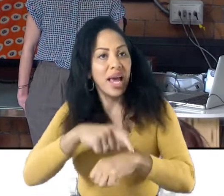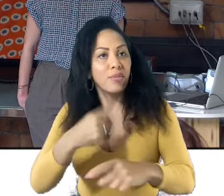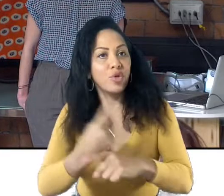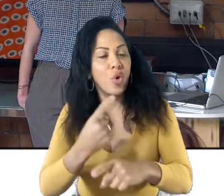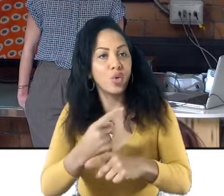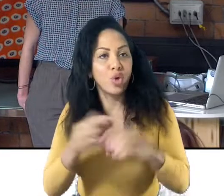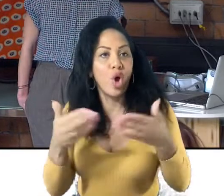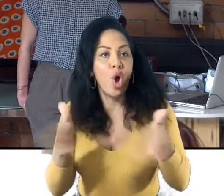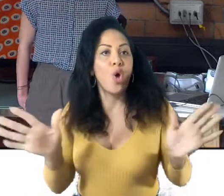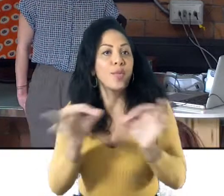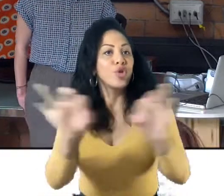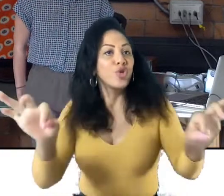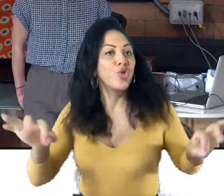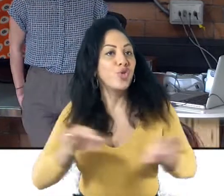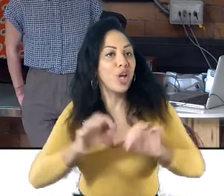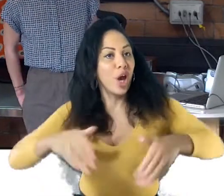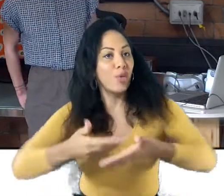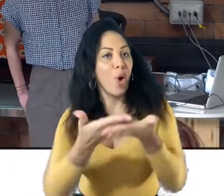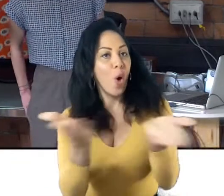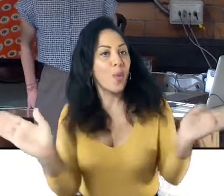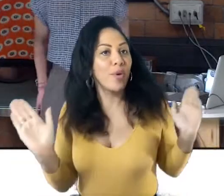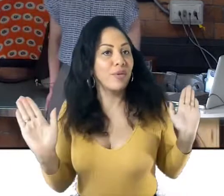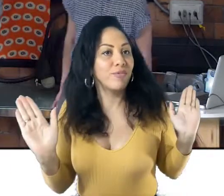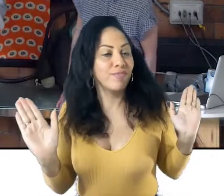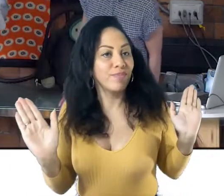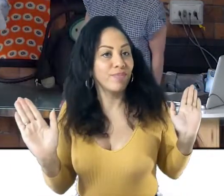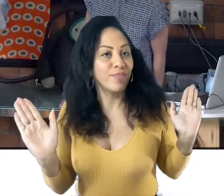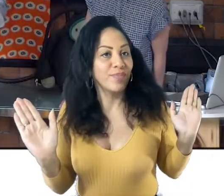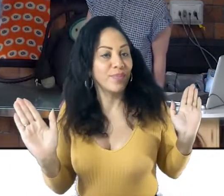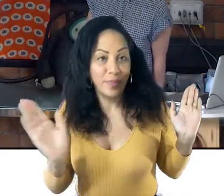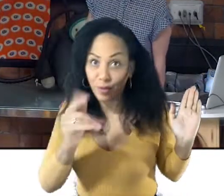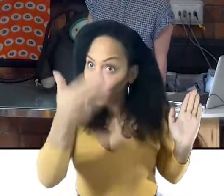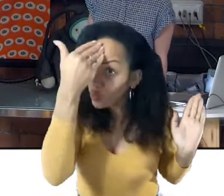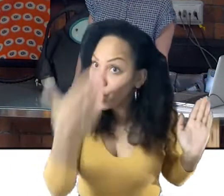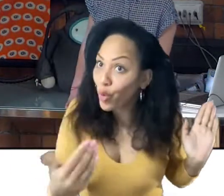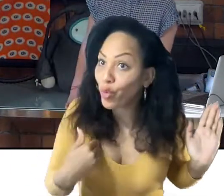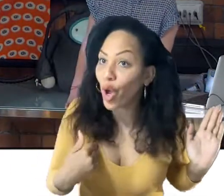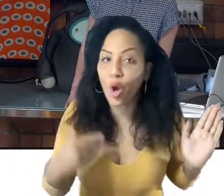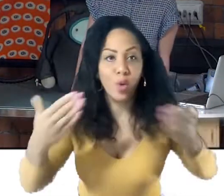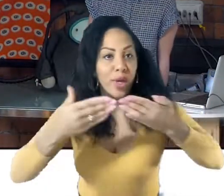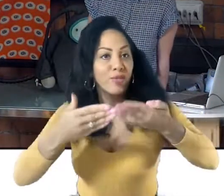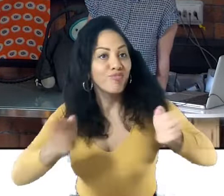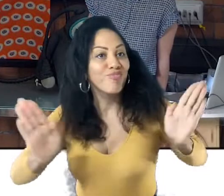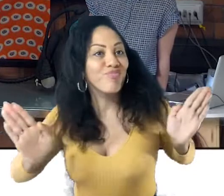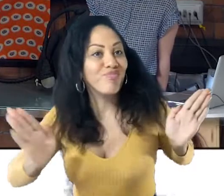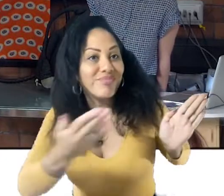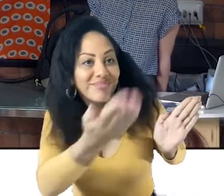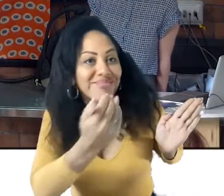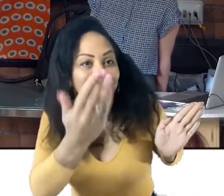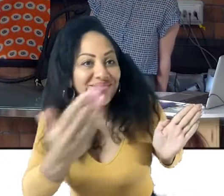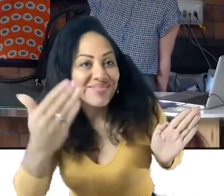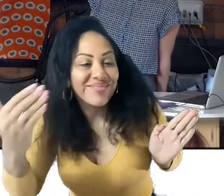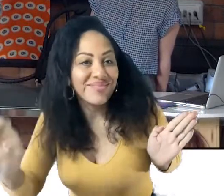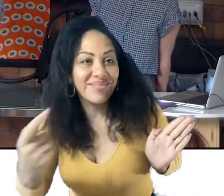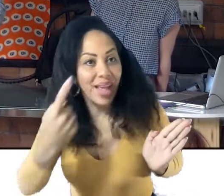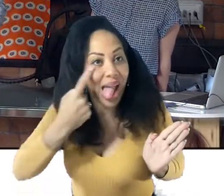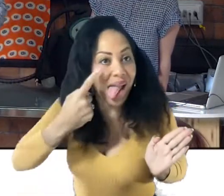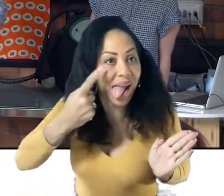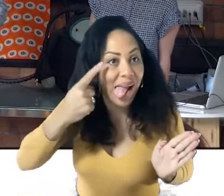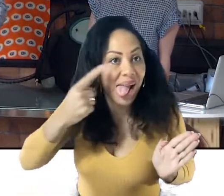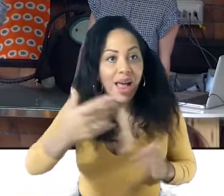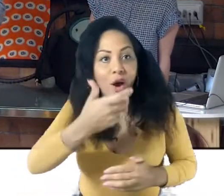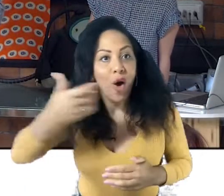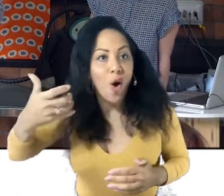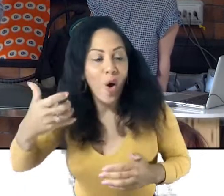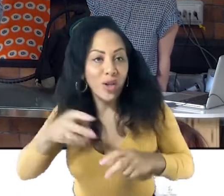Friday, for those of you who don't know the studio, we throw open the doors and offer you the chance to spend time in the space by hot desking alongside our residents and staff